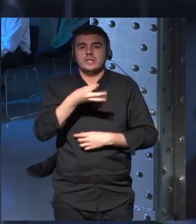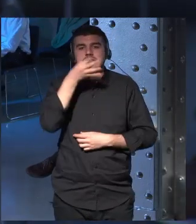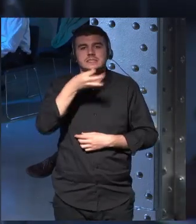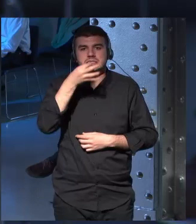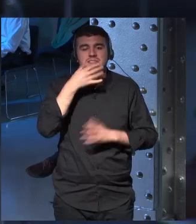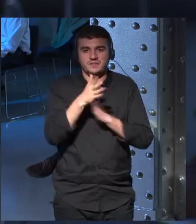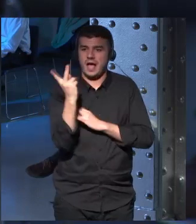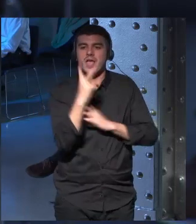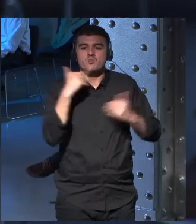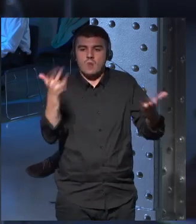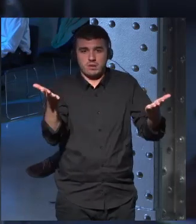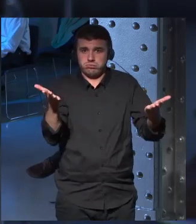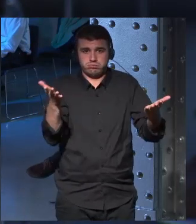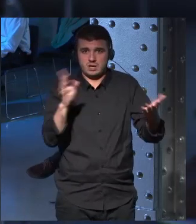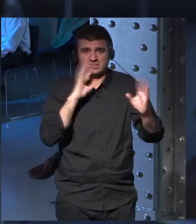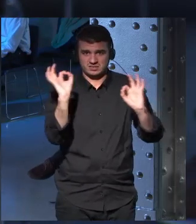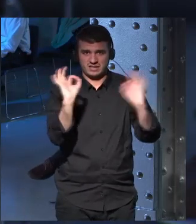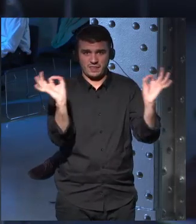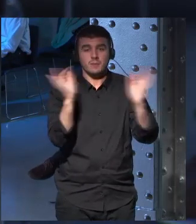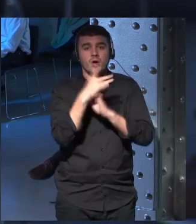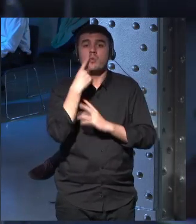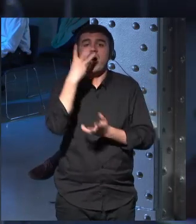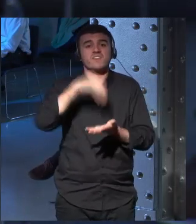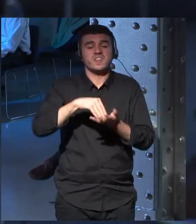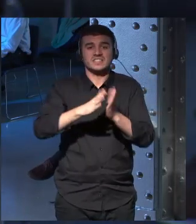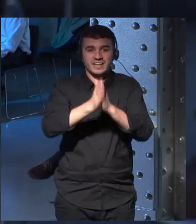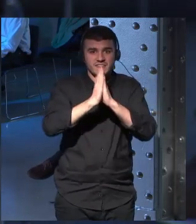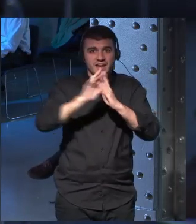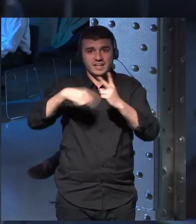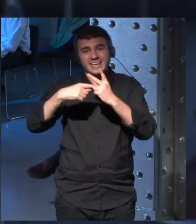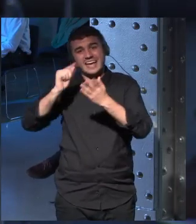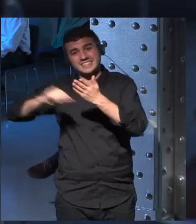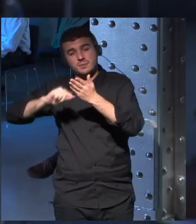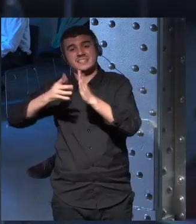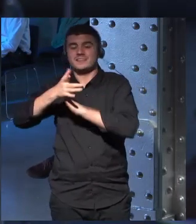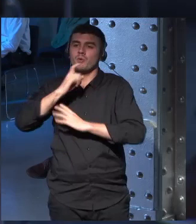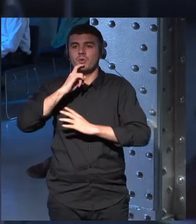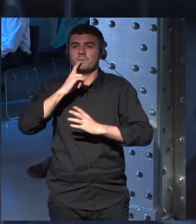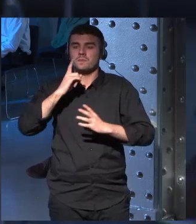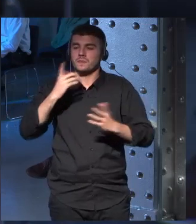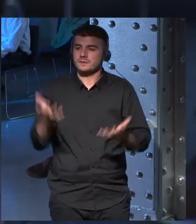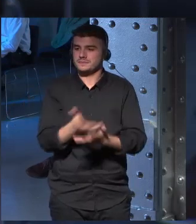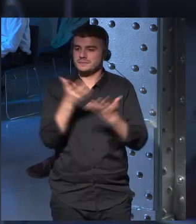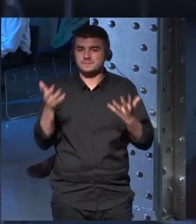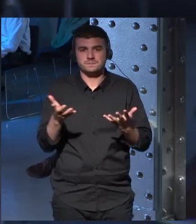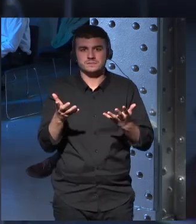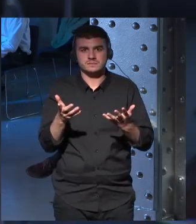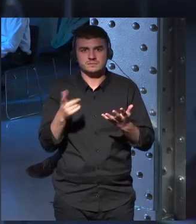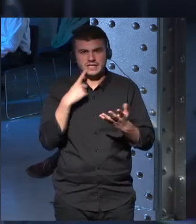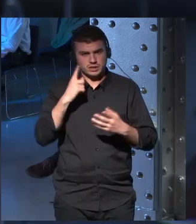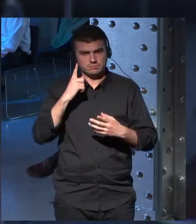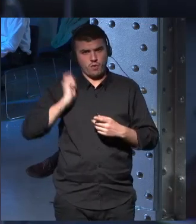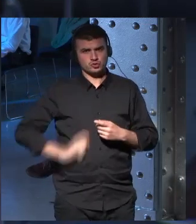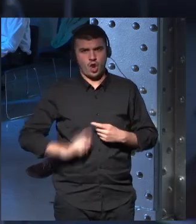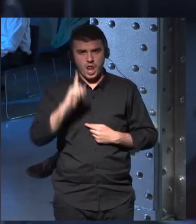both prayer and writing are disciplines. In writing, you have to subject